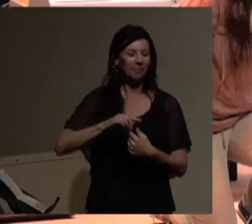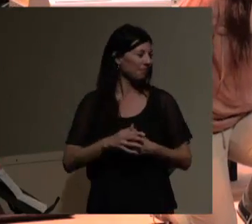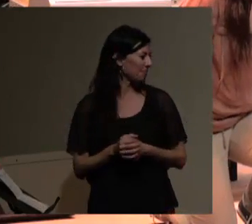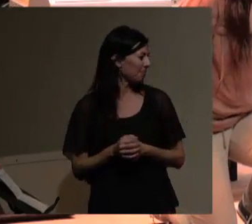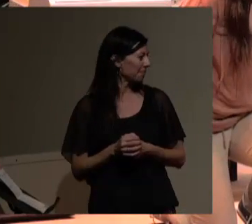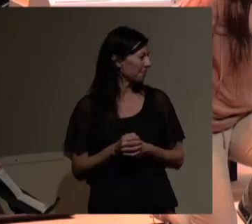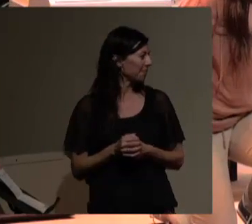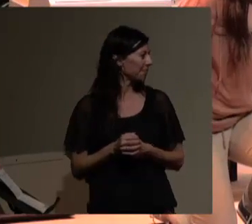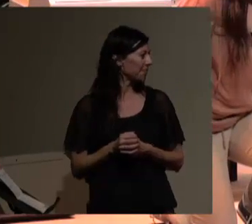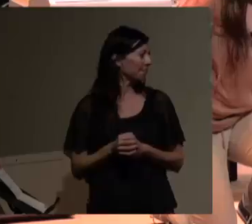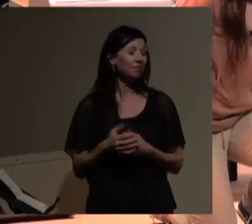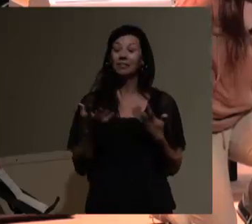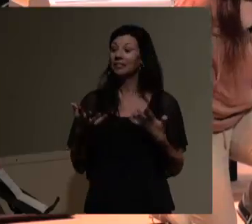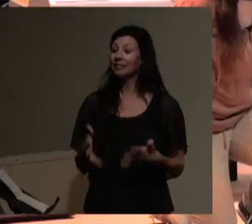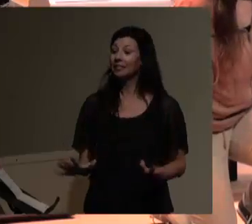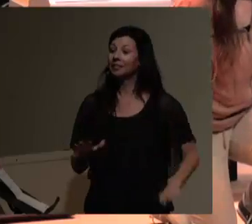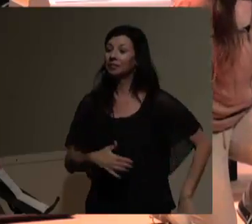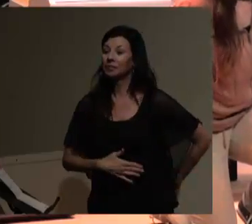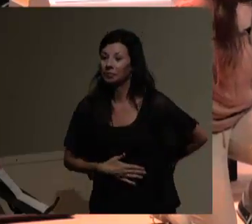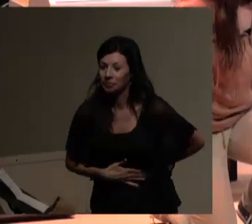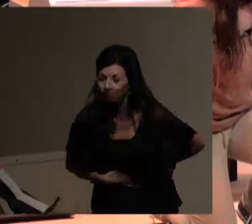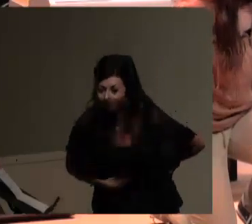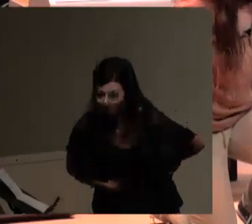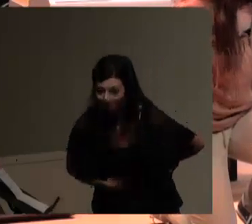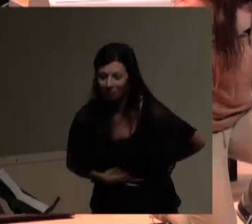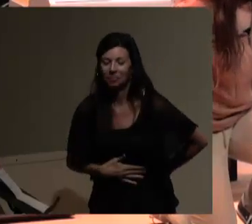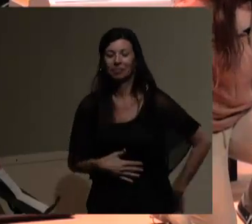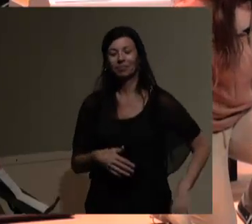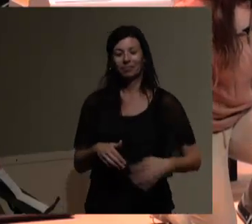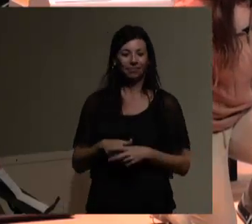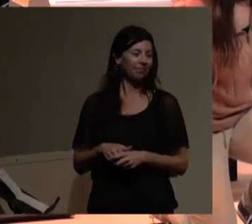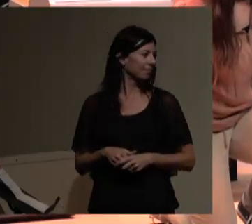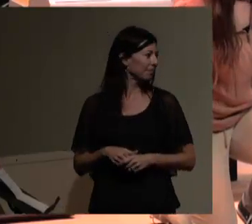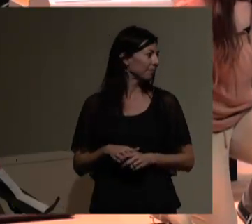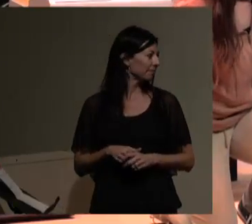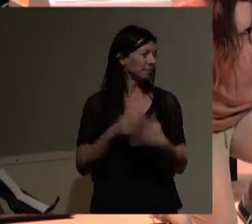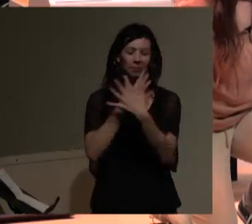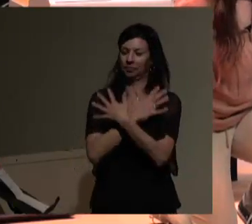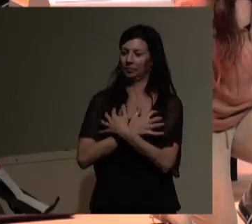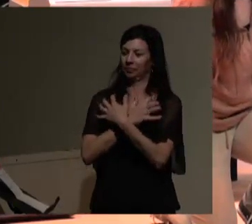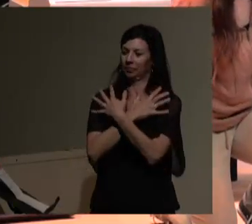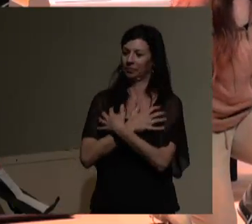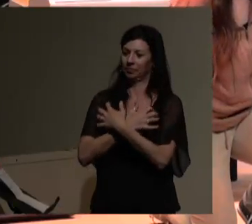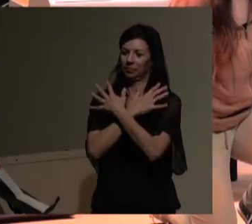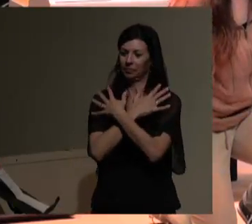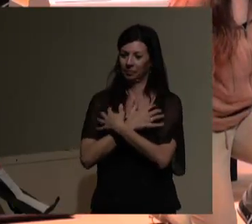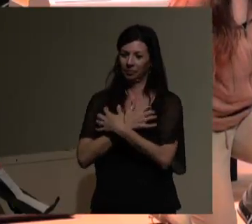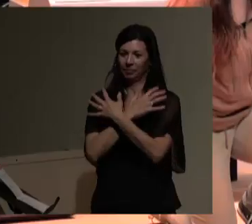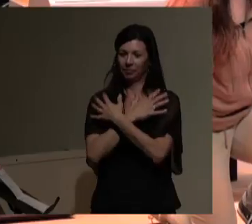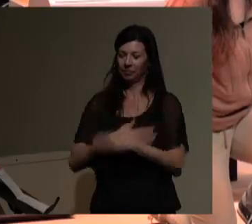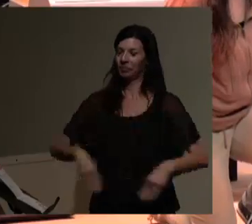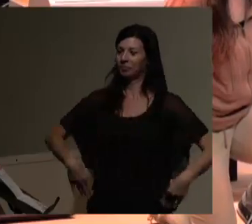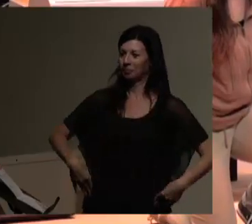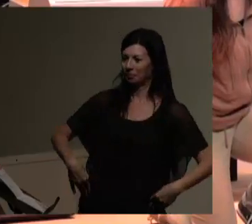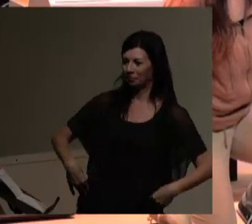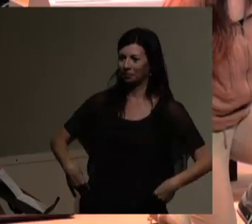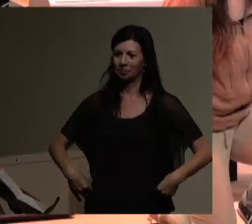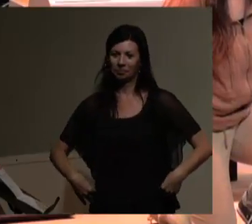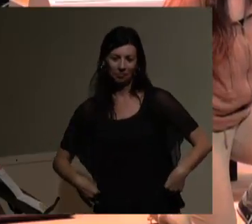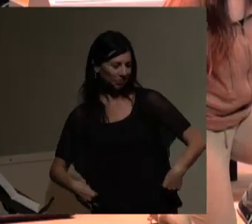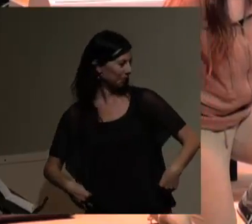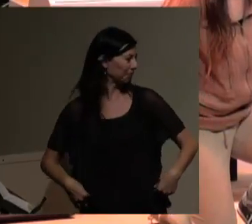Teddy bears Just wiggle your hips.